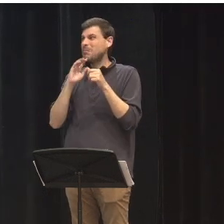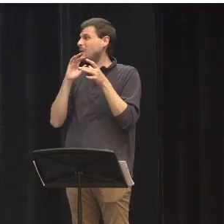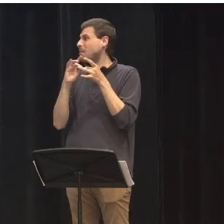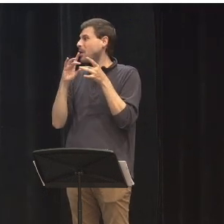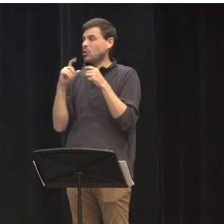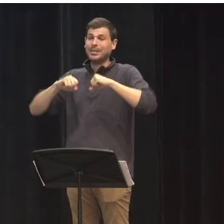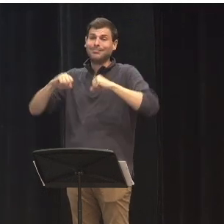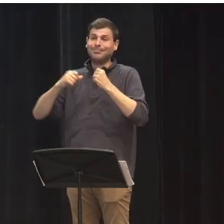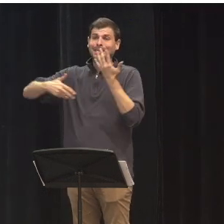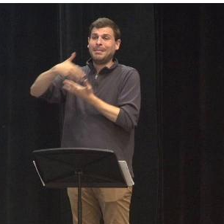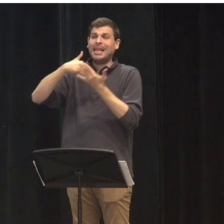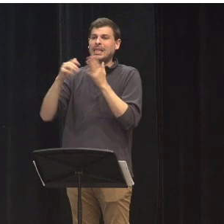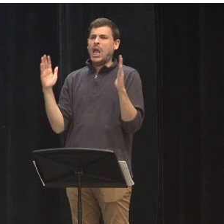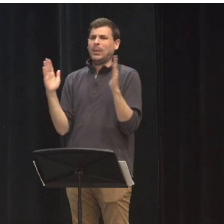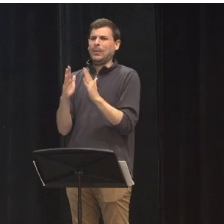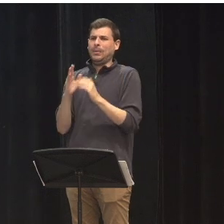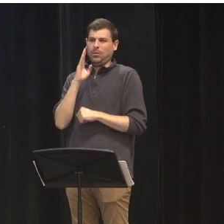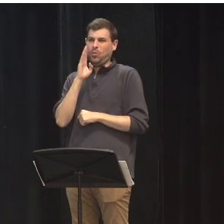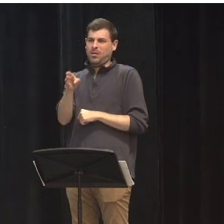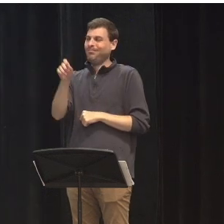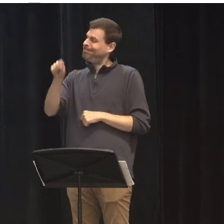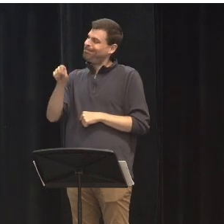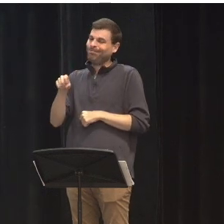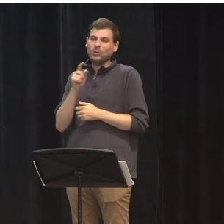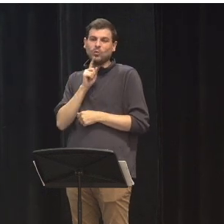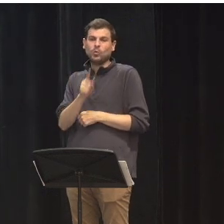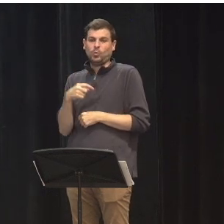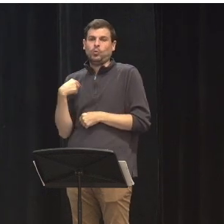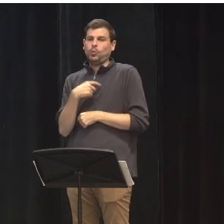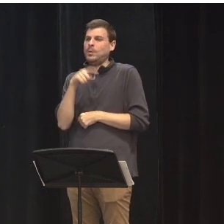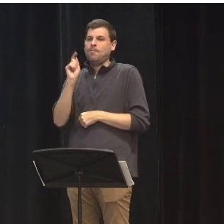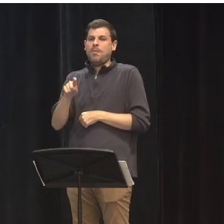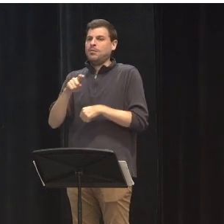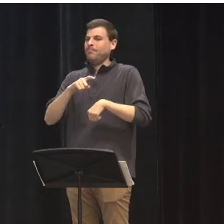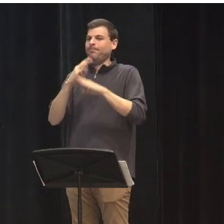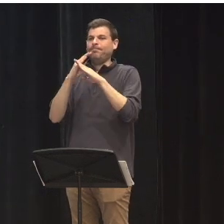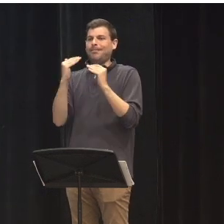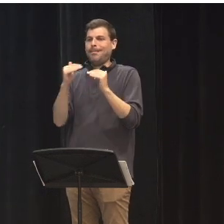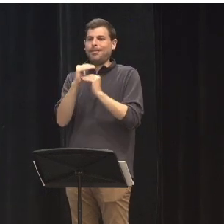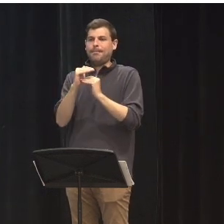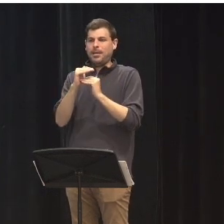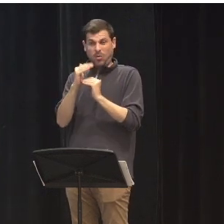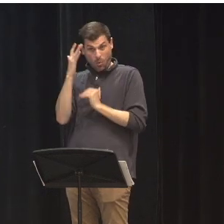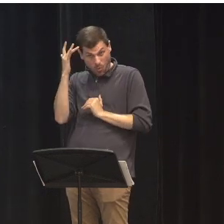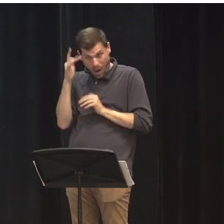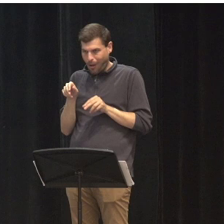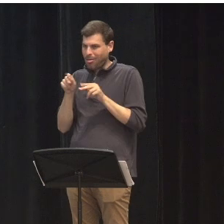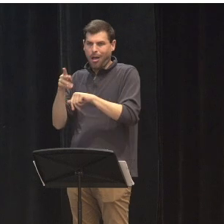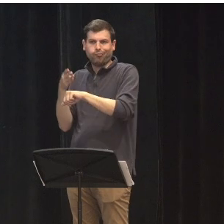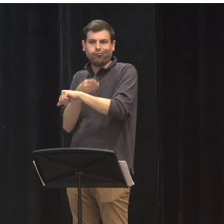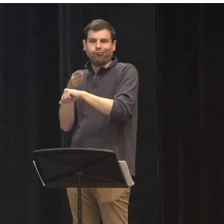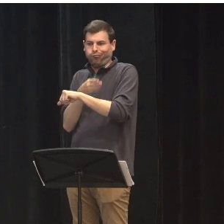it's unavoidable that that there will need to be work in open space as a result of the project, and there would be